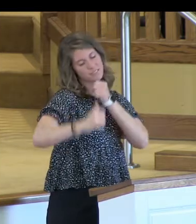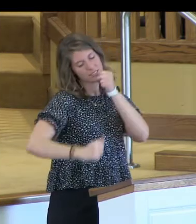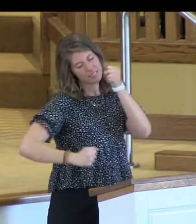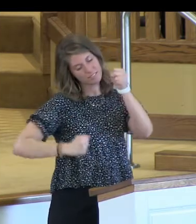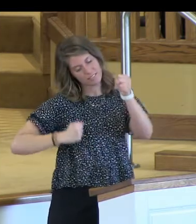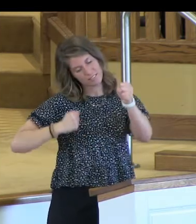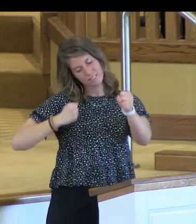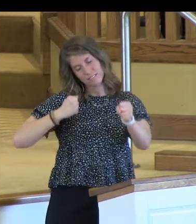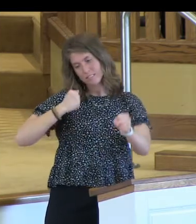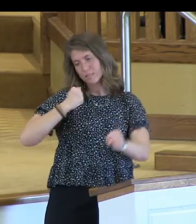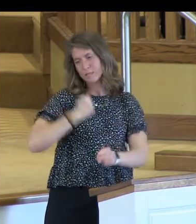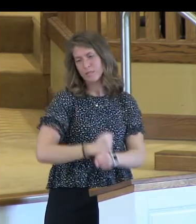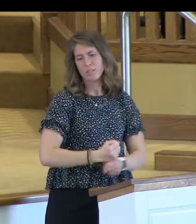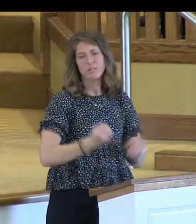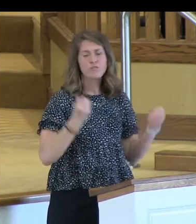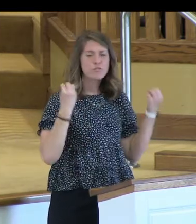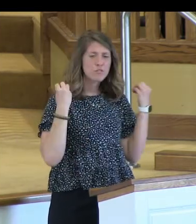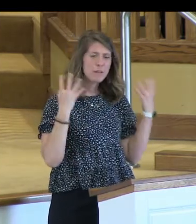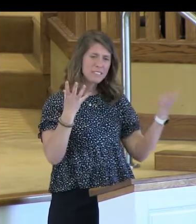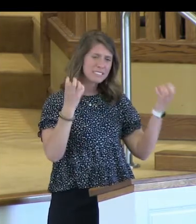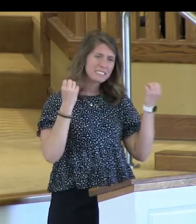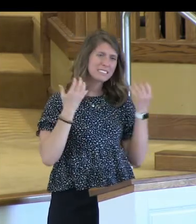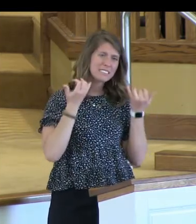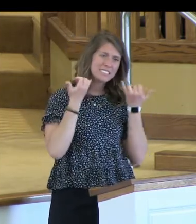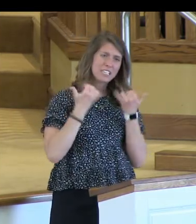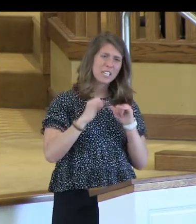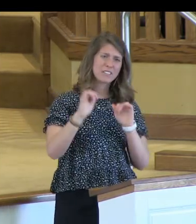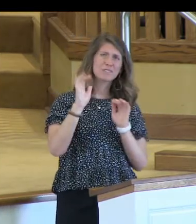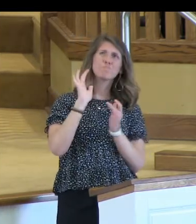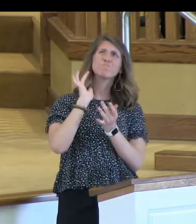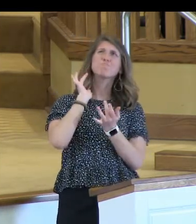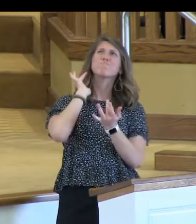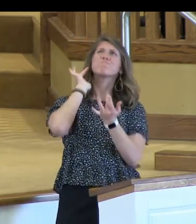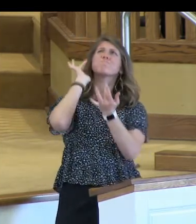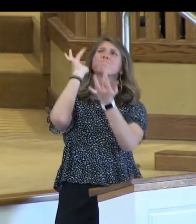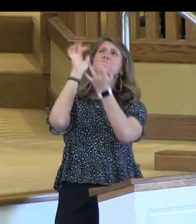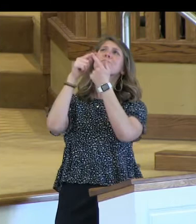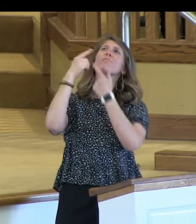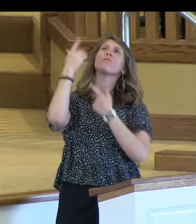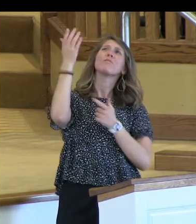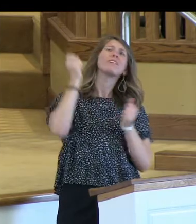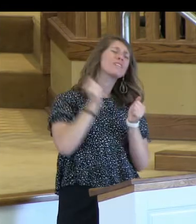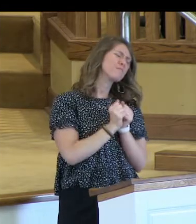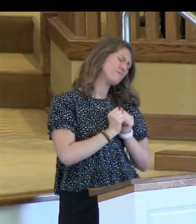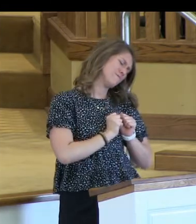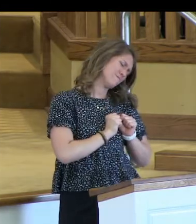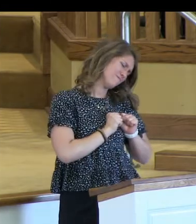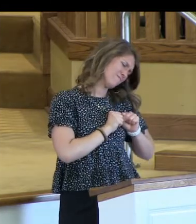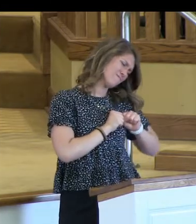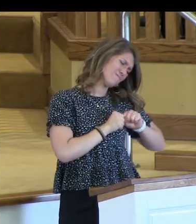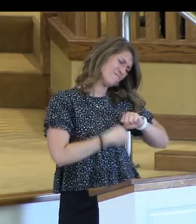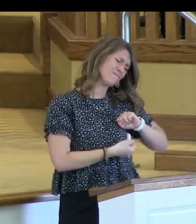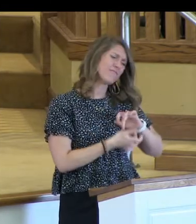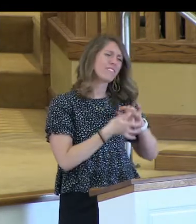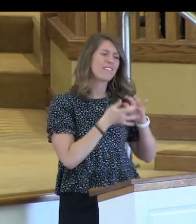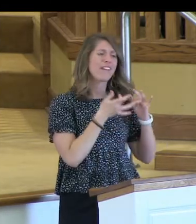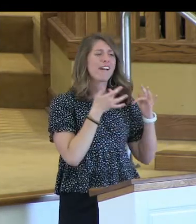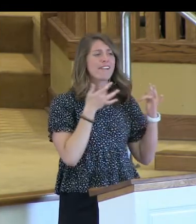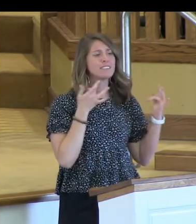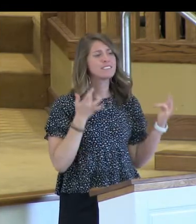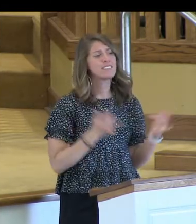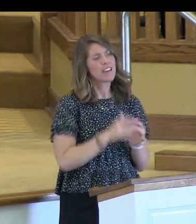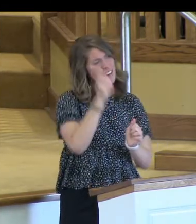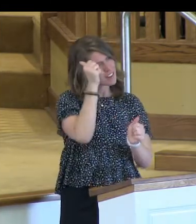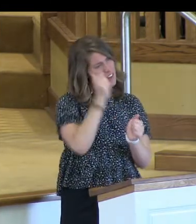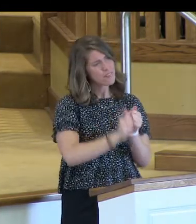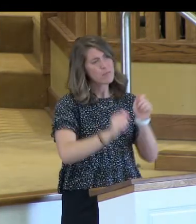course of time. So many still reach out to Him with broken hearts and